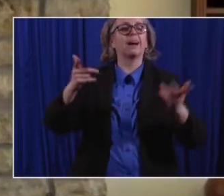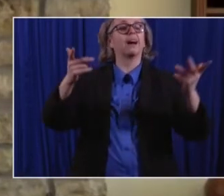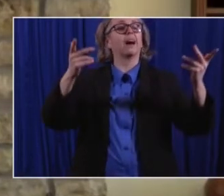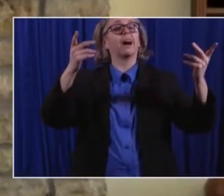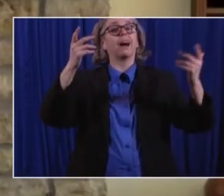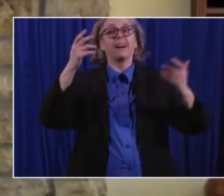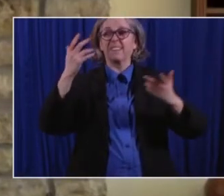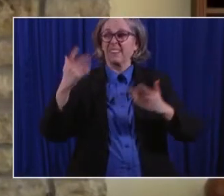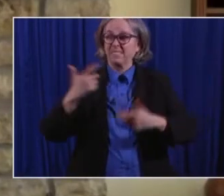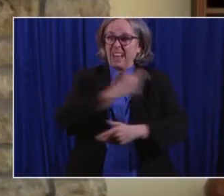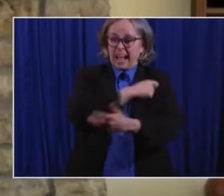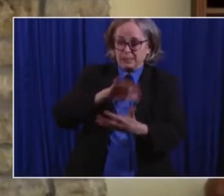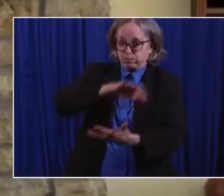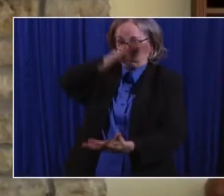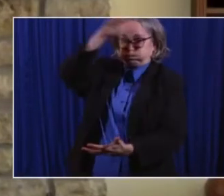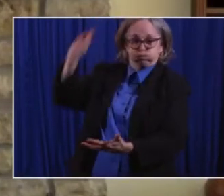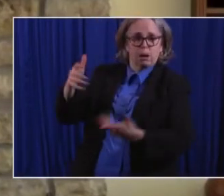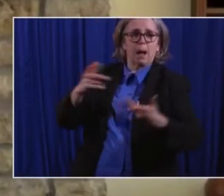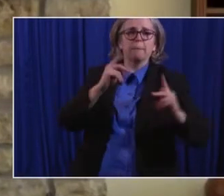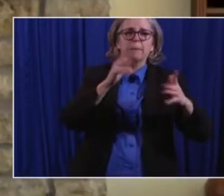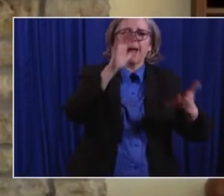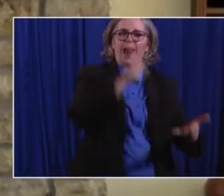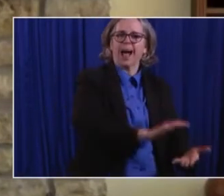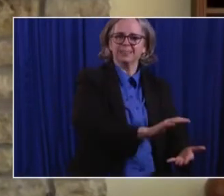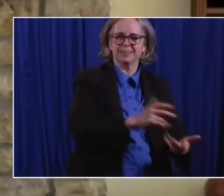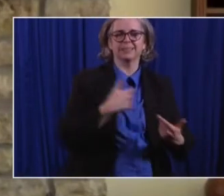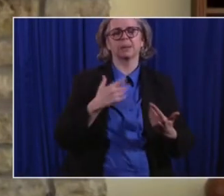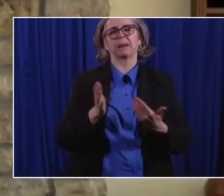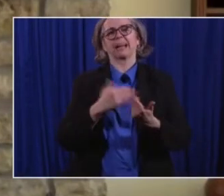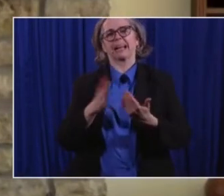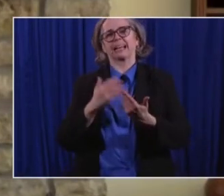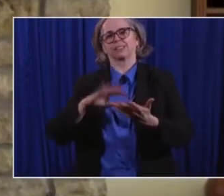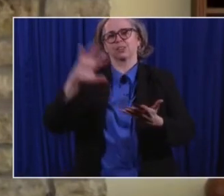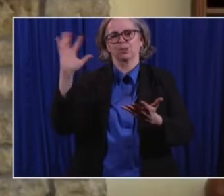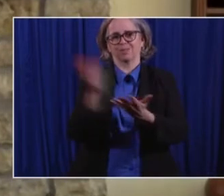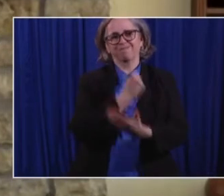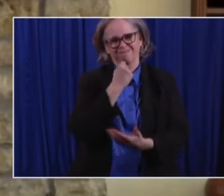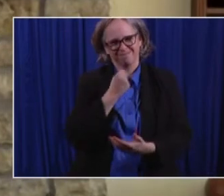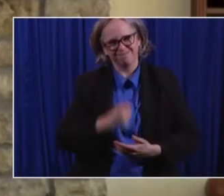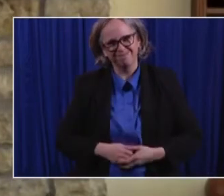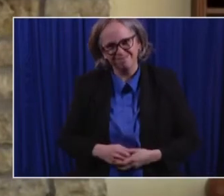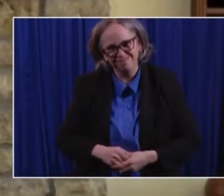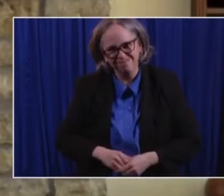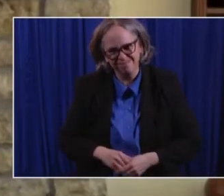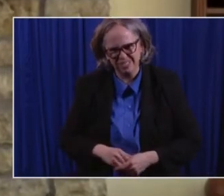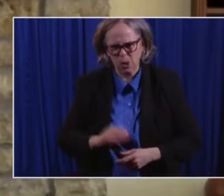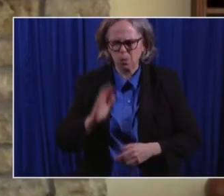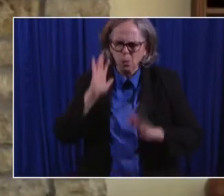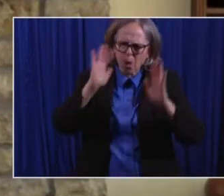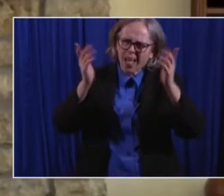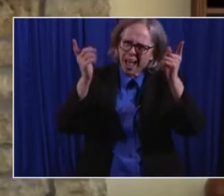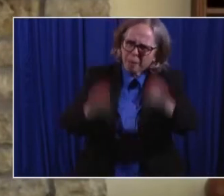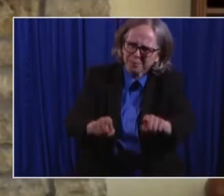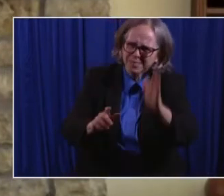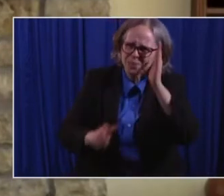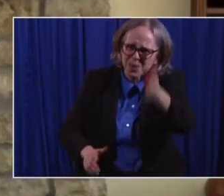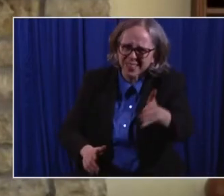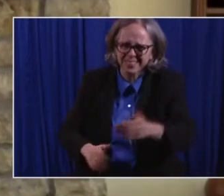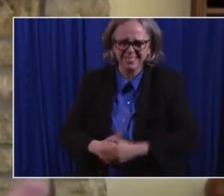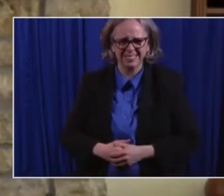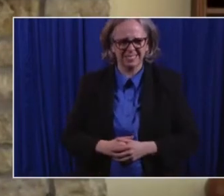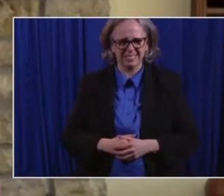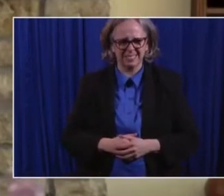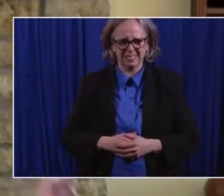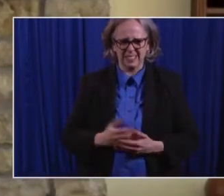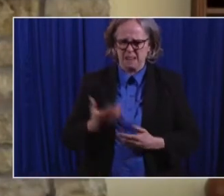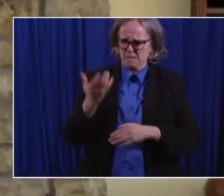people to understand that, hey, our future depends on more and more people getting the vaccine. We're not going to force anybody, but just through